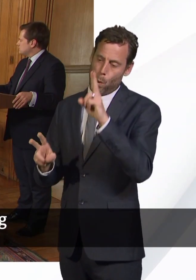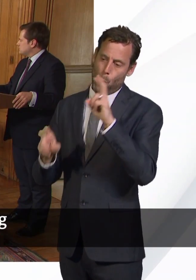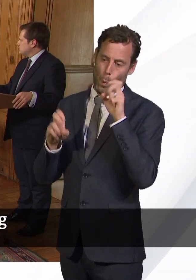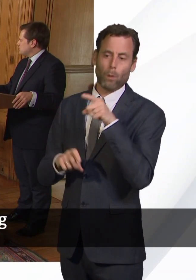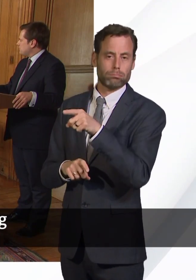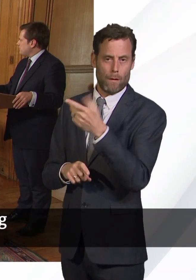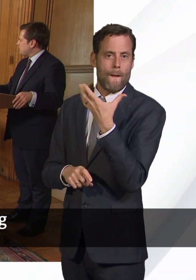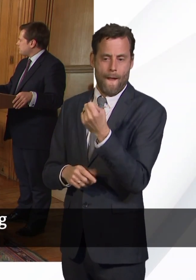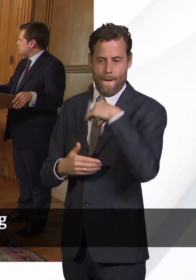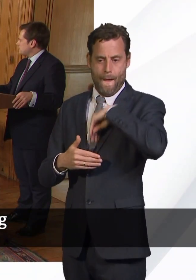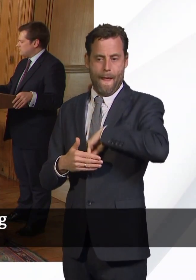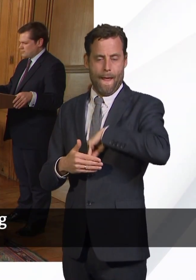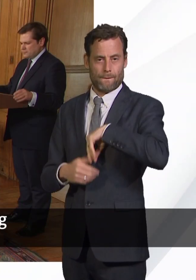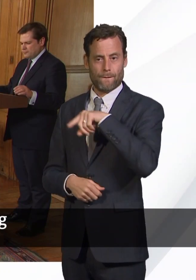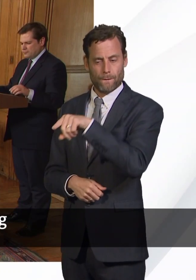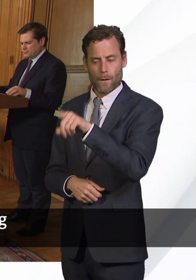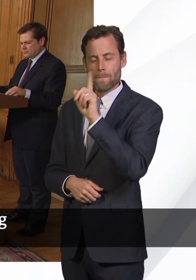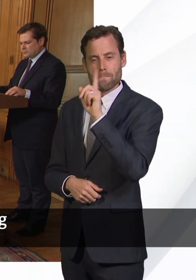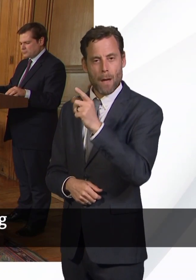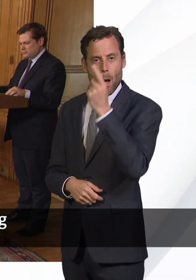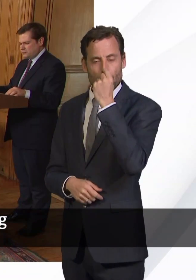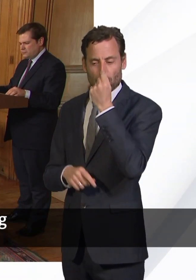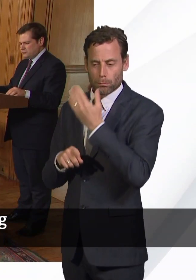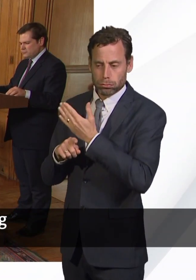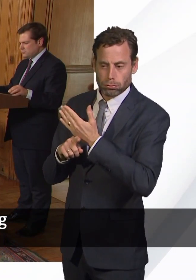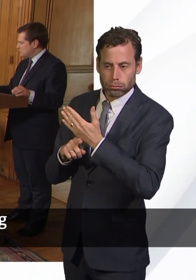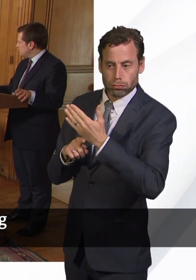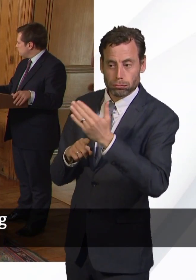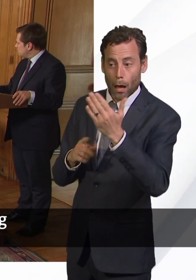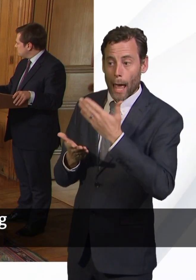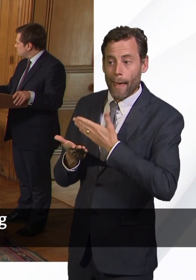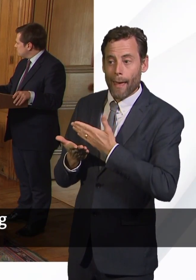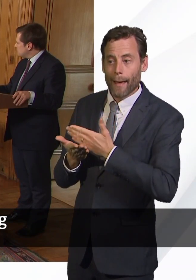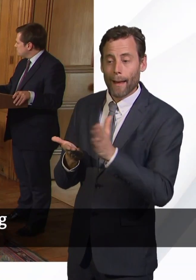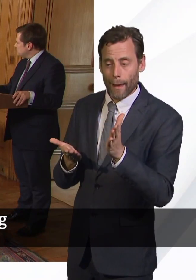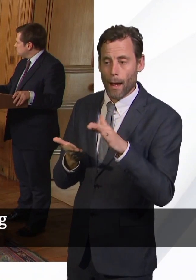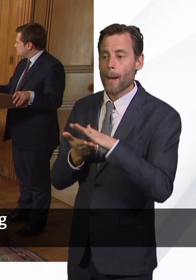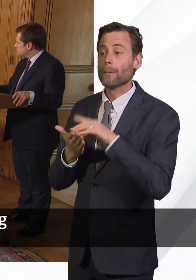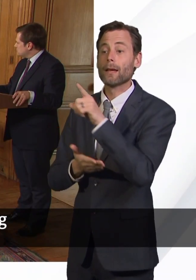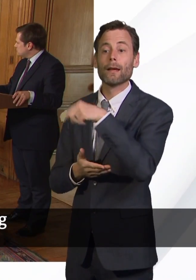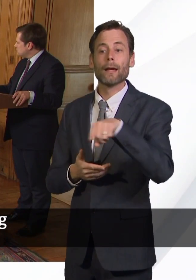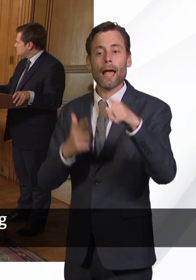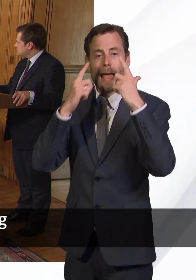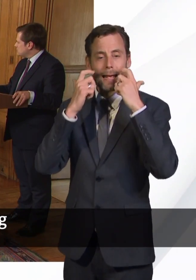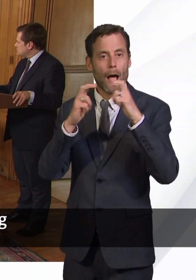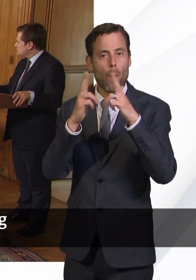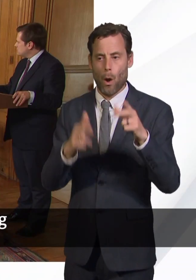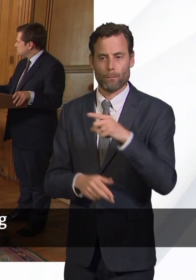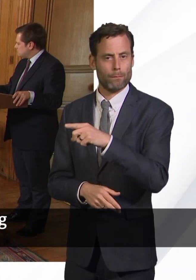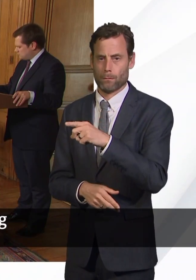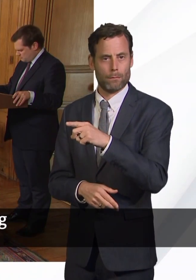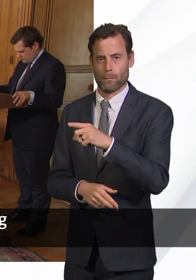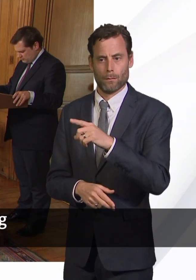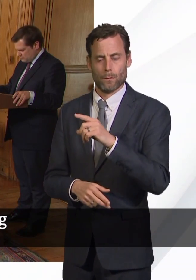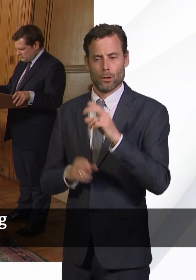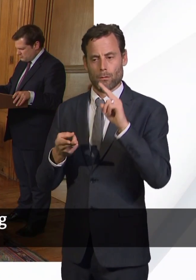unlikely to be infectious after a long period of convalescence in hospital. So I think we're not talking about that. But